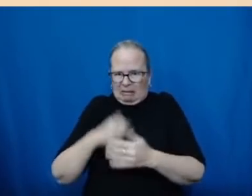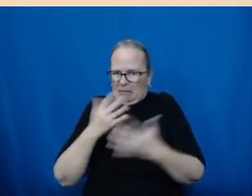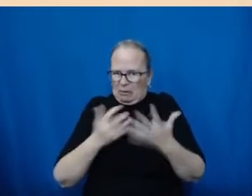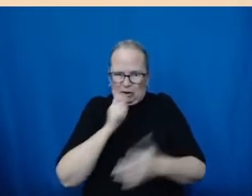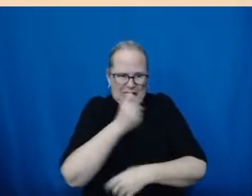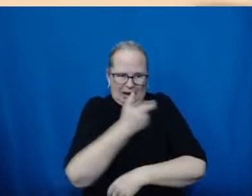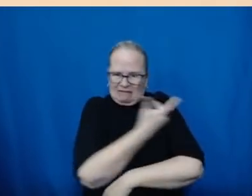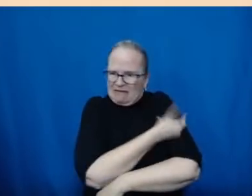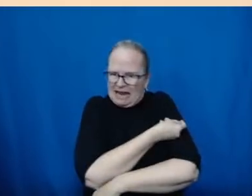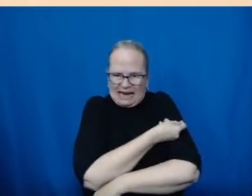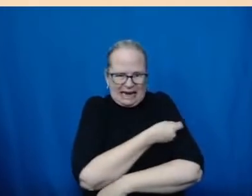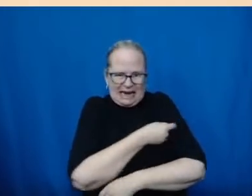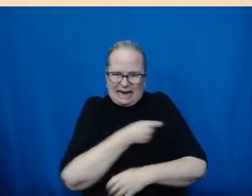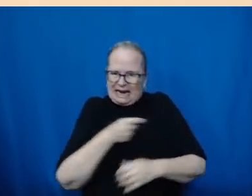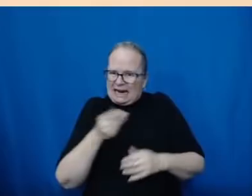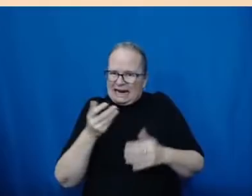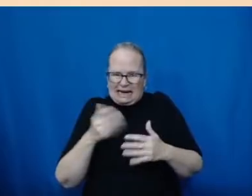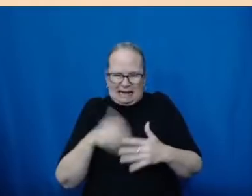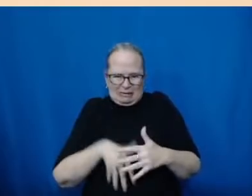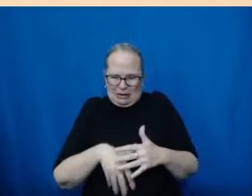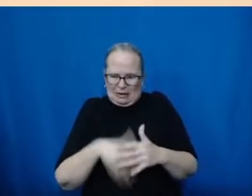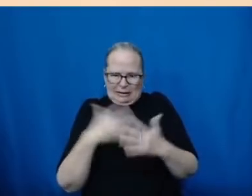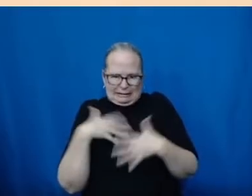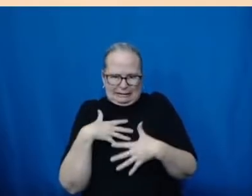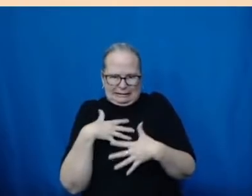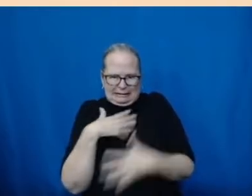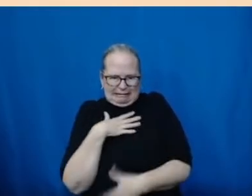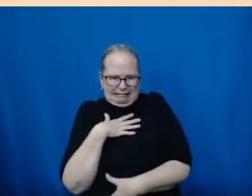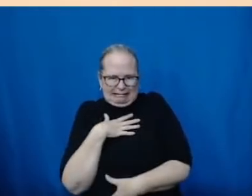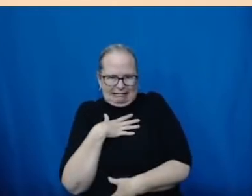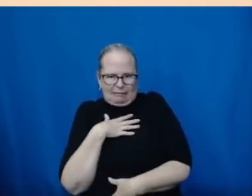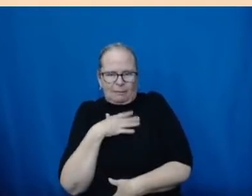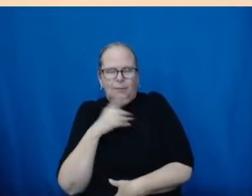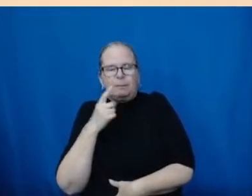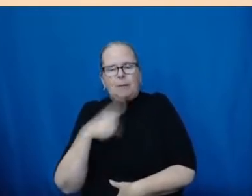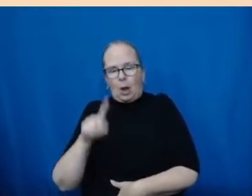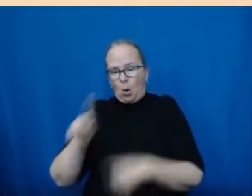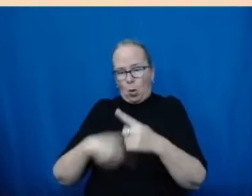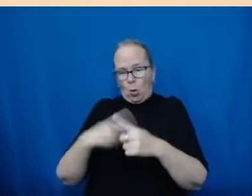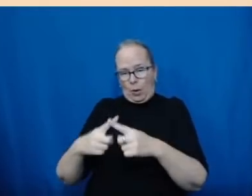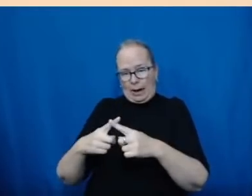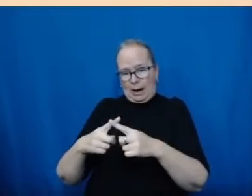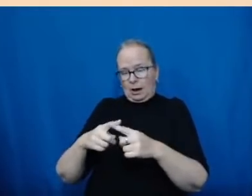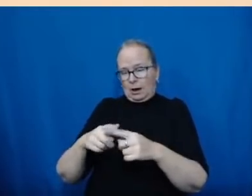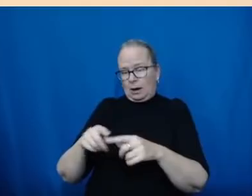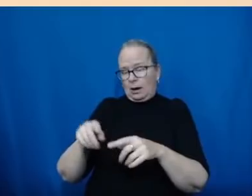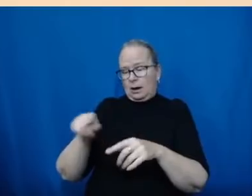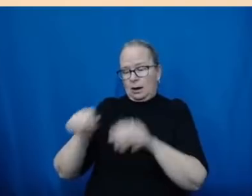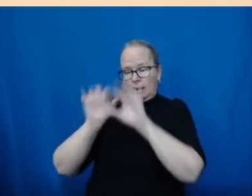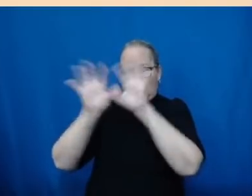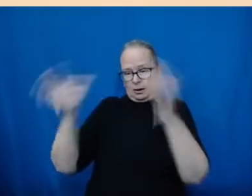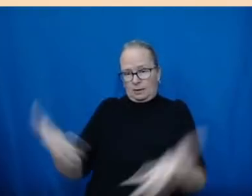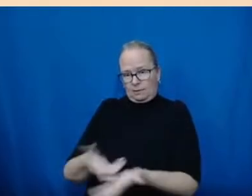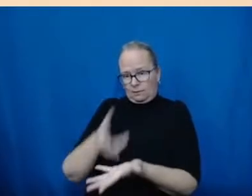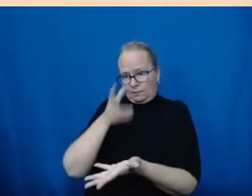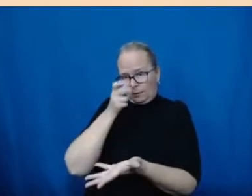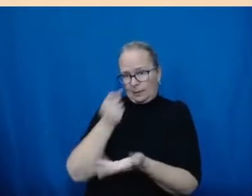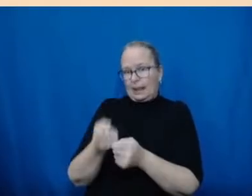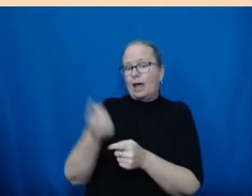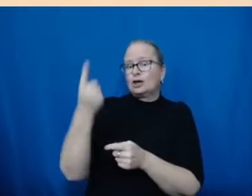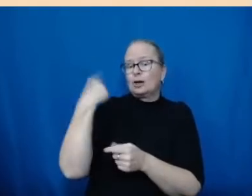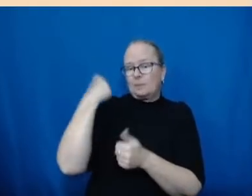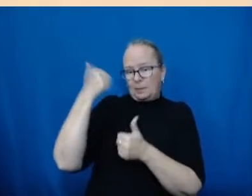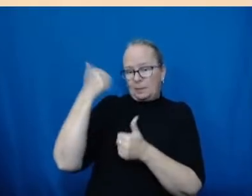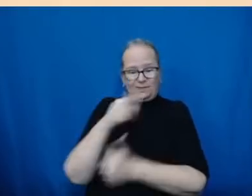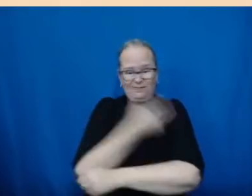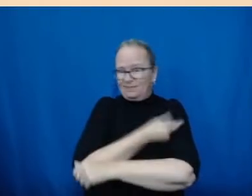and last year when we did get the vaccine available for pregnant women, it was still at a point where, we were thinking that, well,